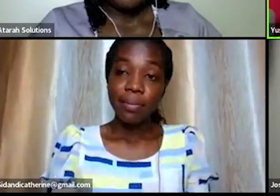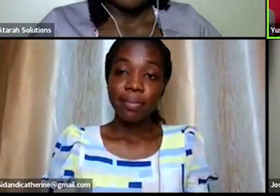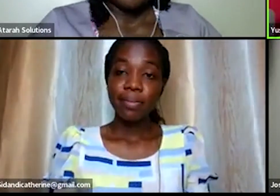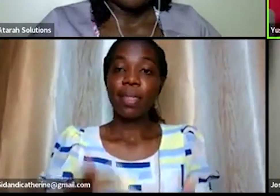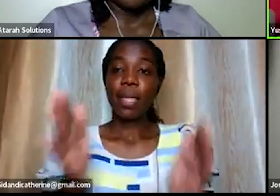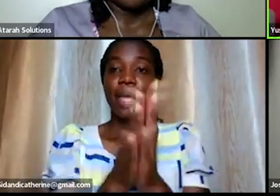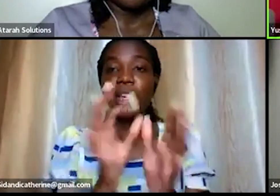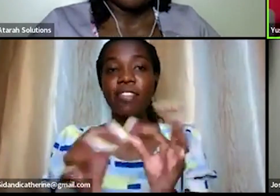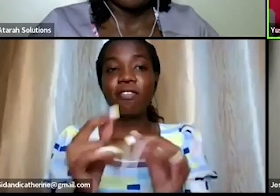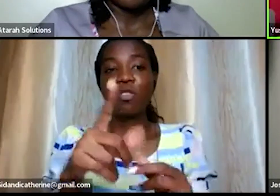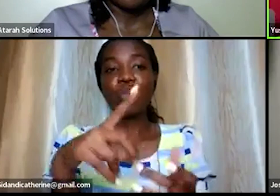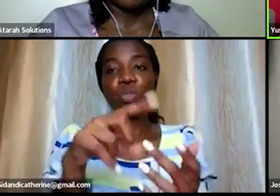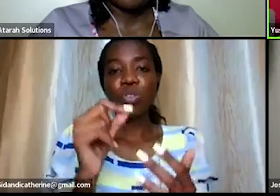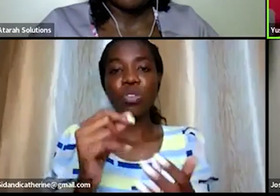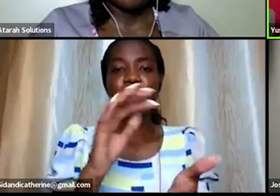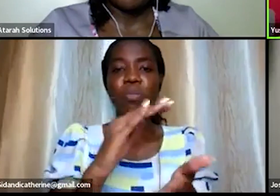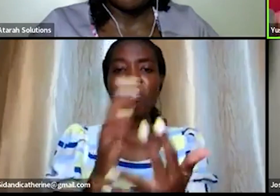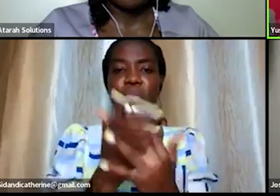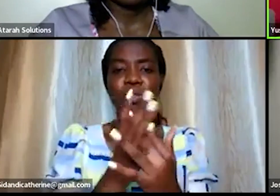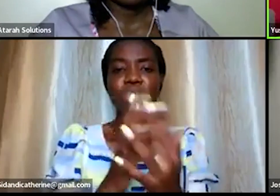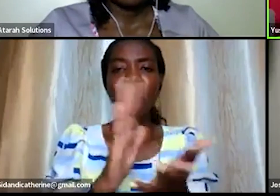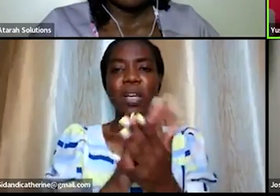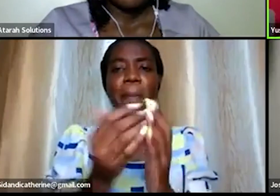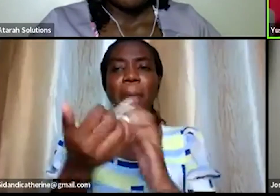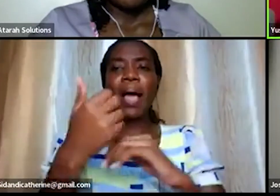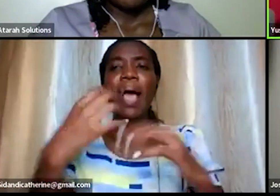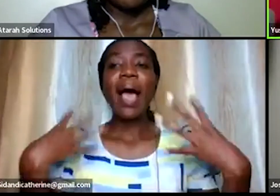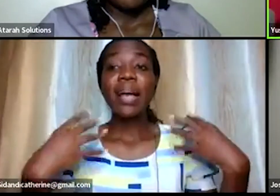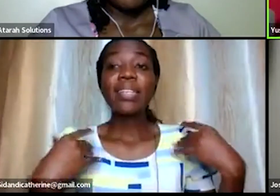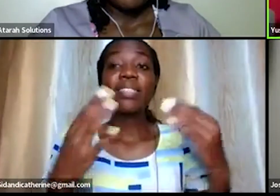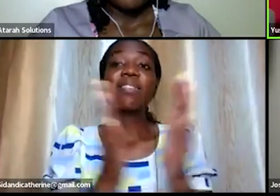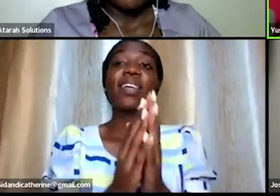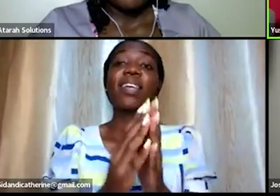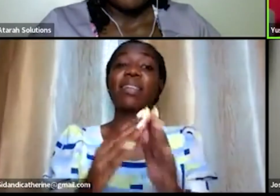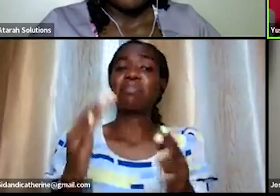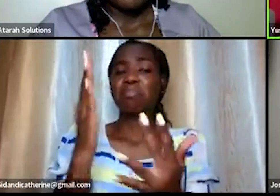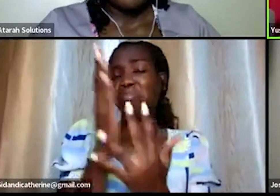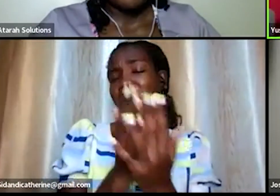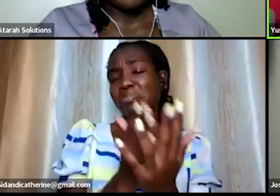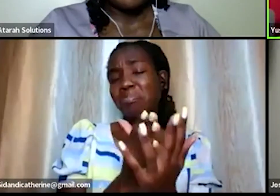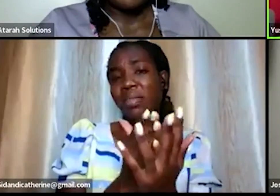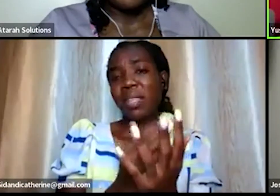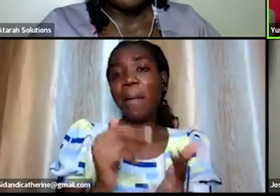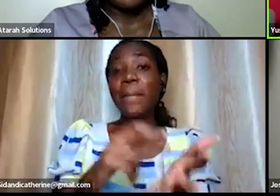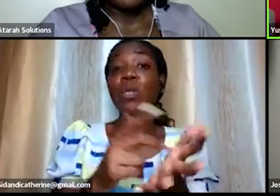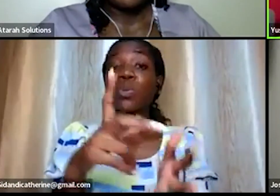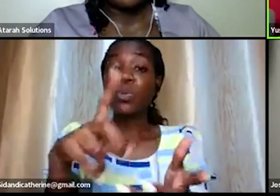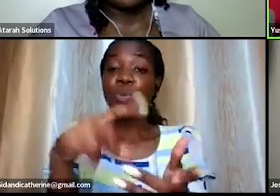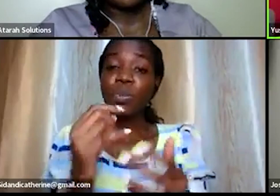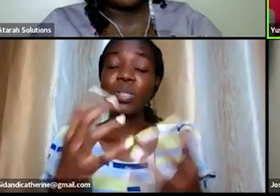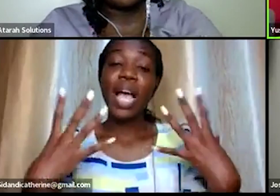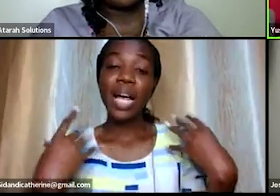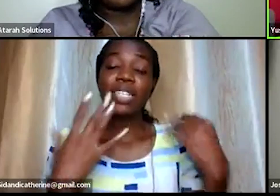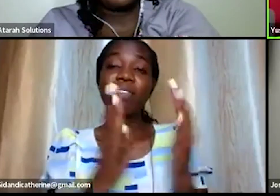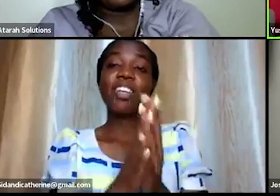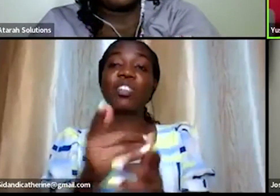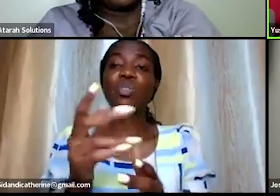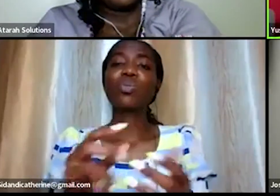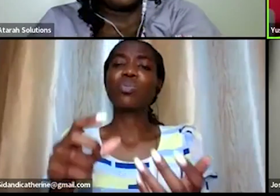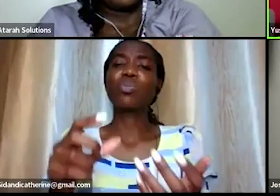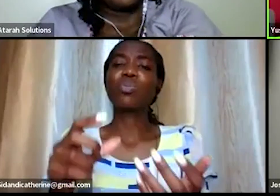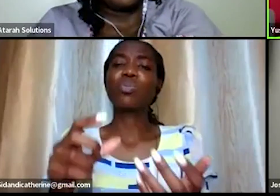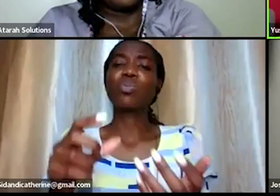choose between being active and passive, you should choose active. And you should treat your career as